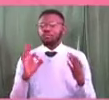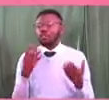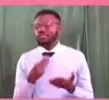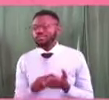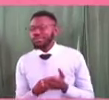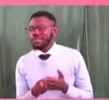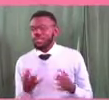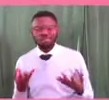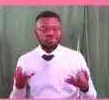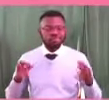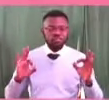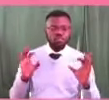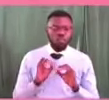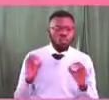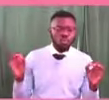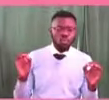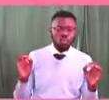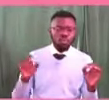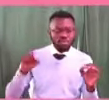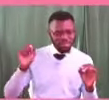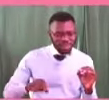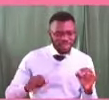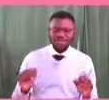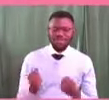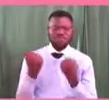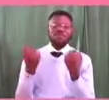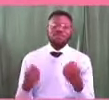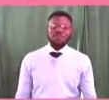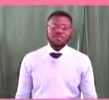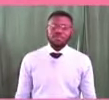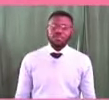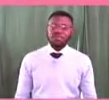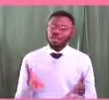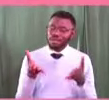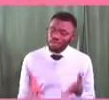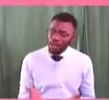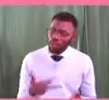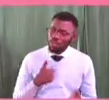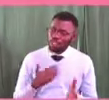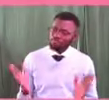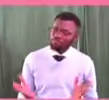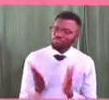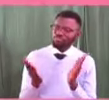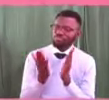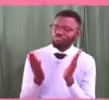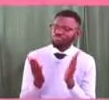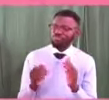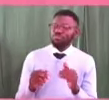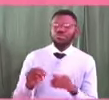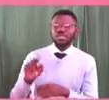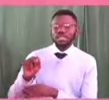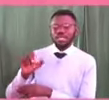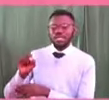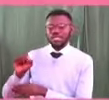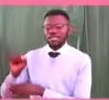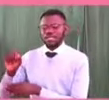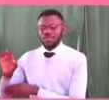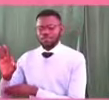financial cushion of savings. I therefore urge the National Social Security Fund,